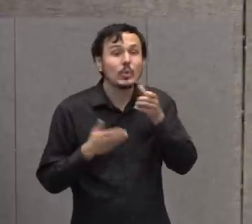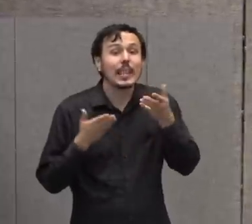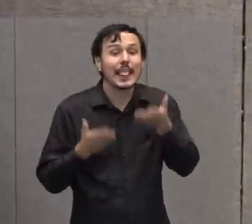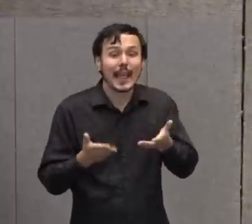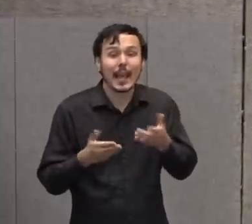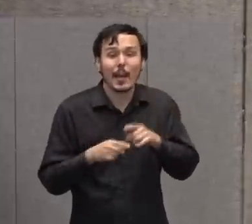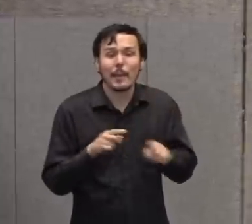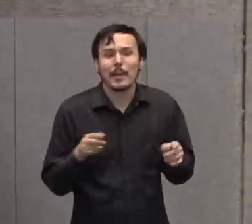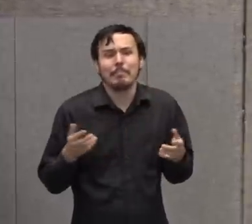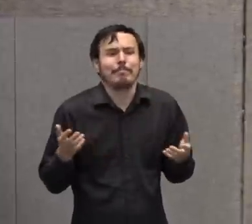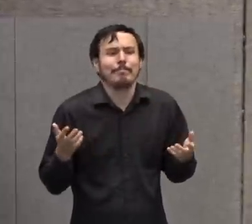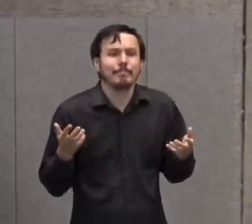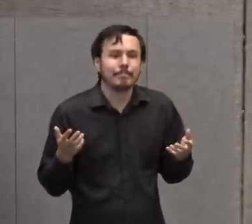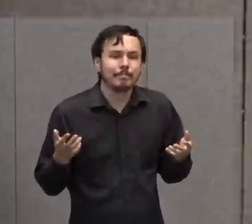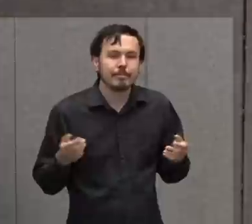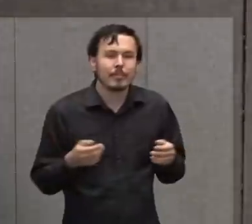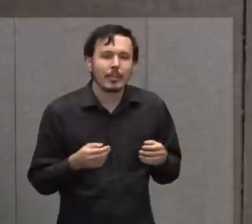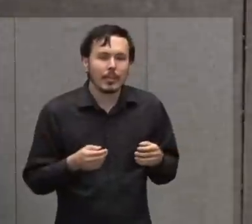else is going to sit.